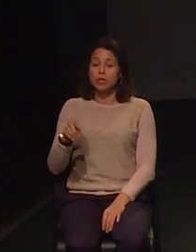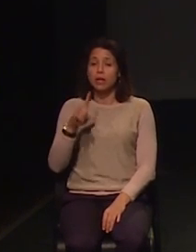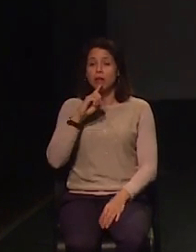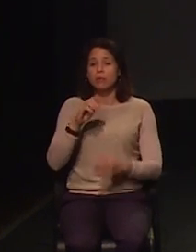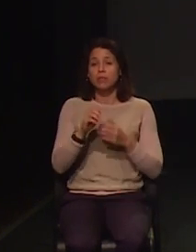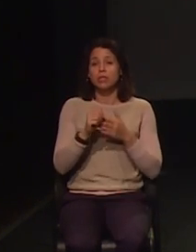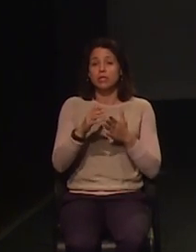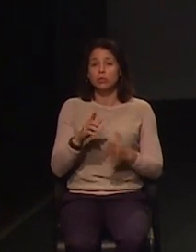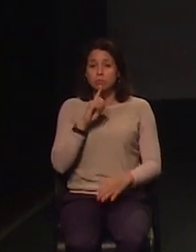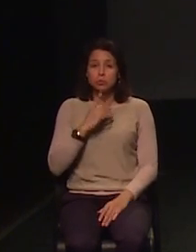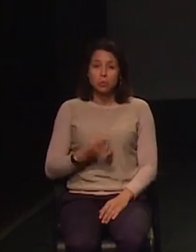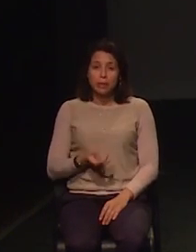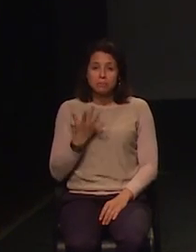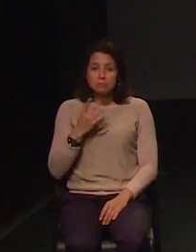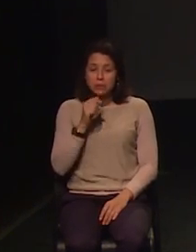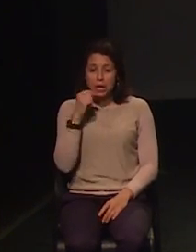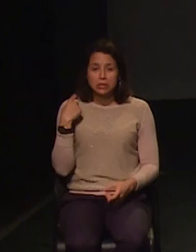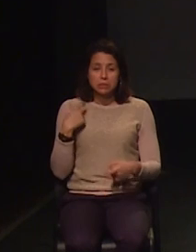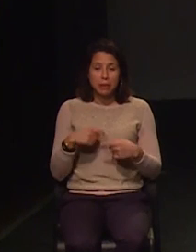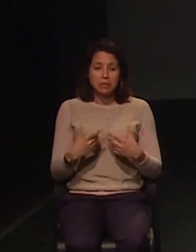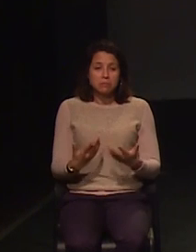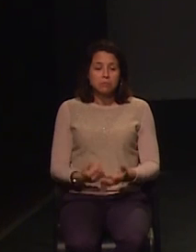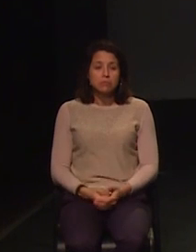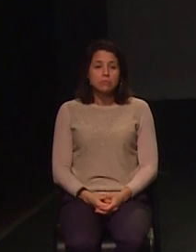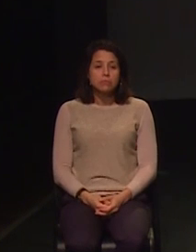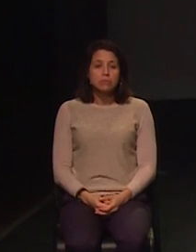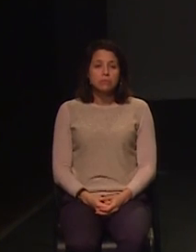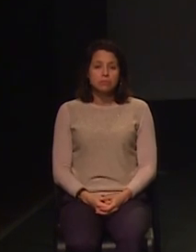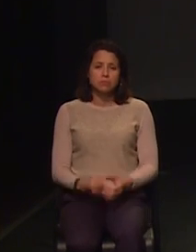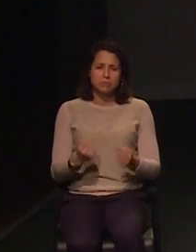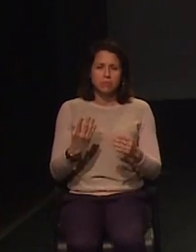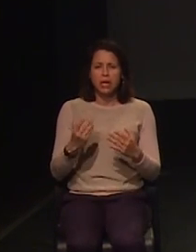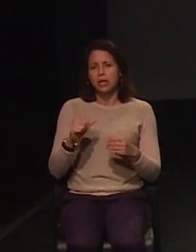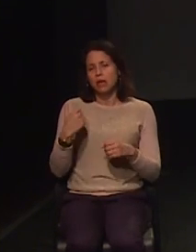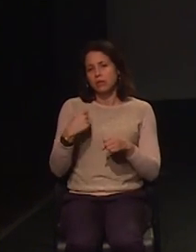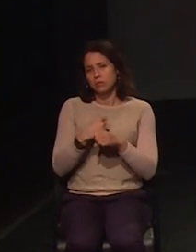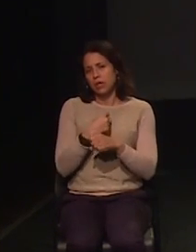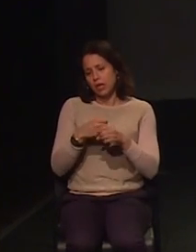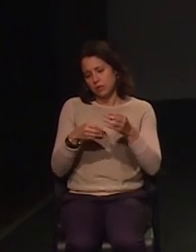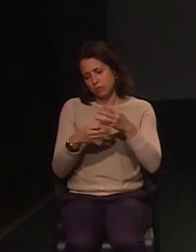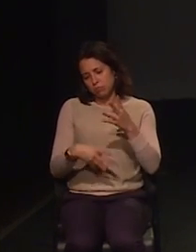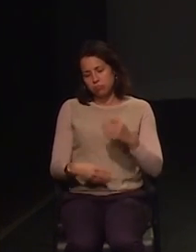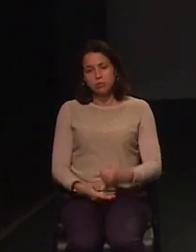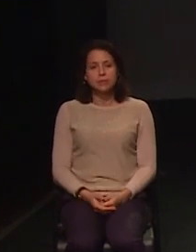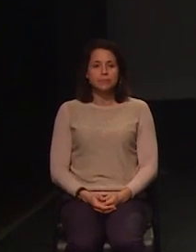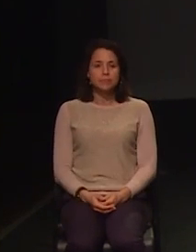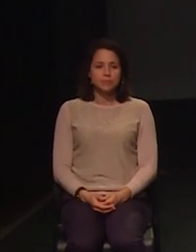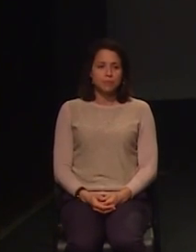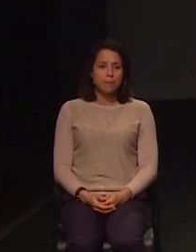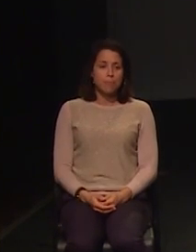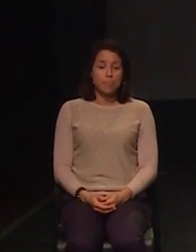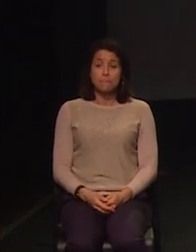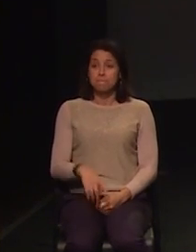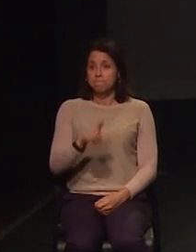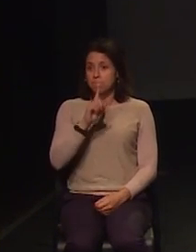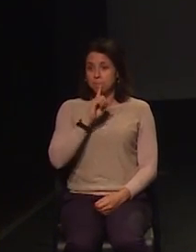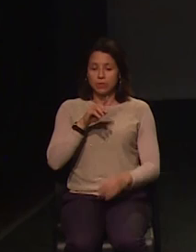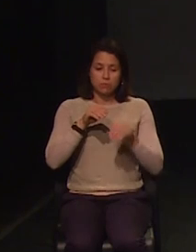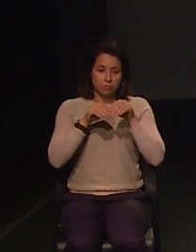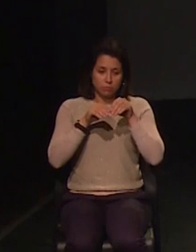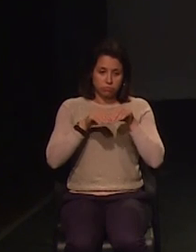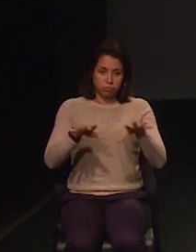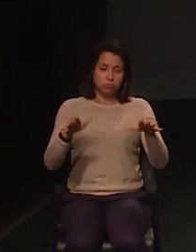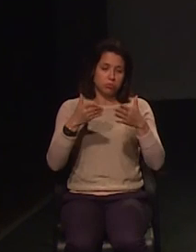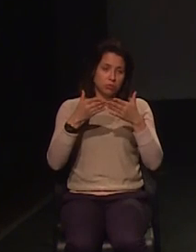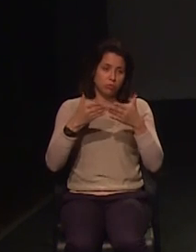non-Hispanic white, and many other stats are in there. And that has circulated very, very widely, not only